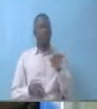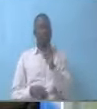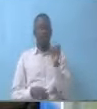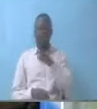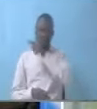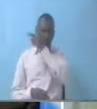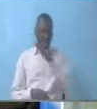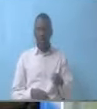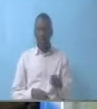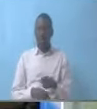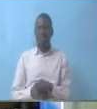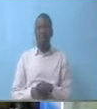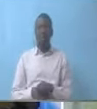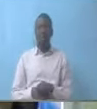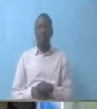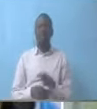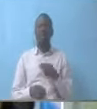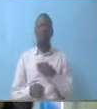norms.